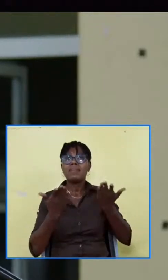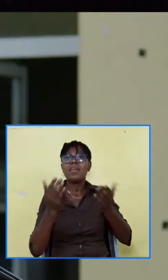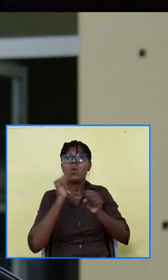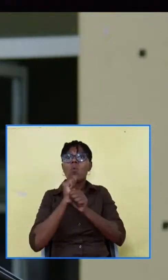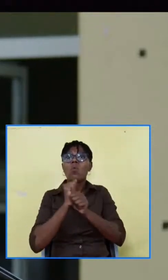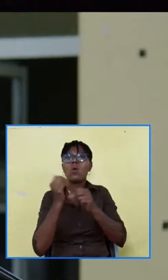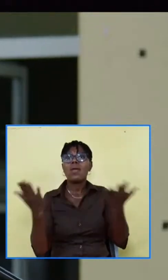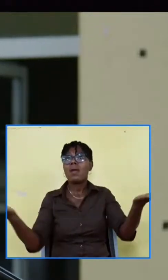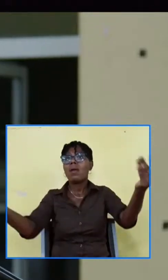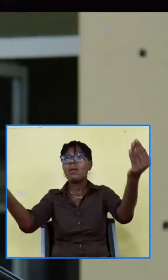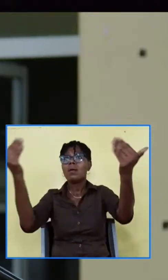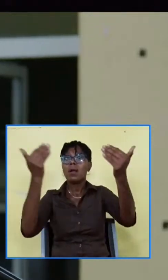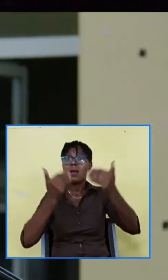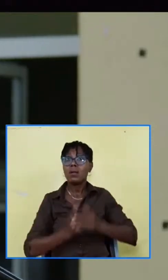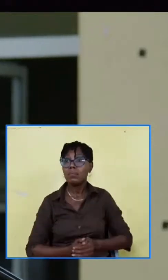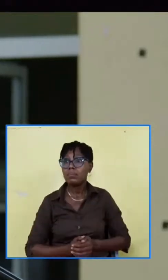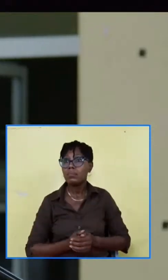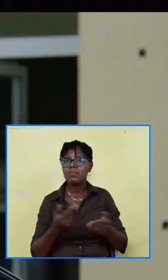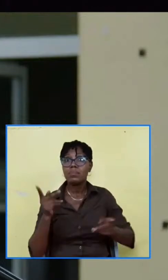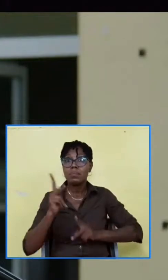used to increase the pool.